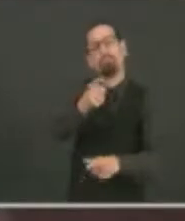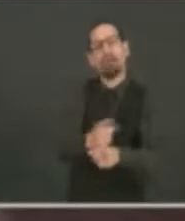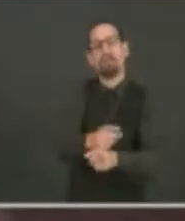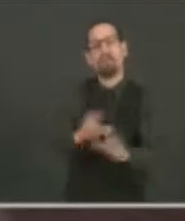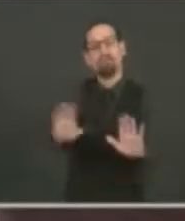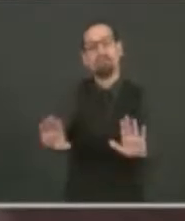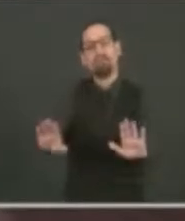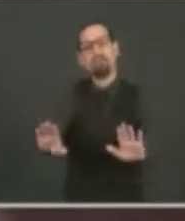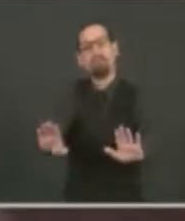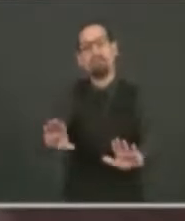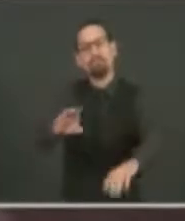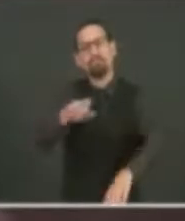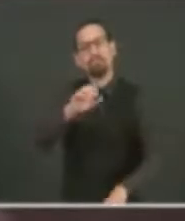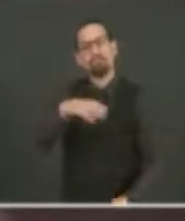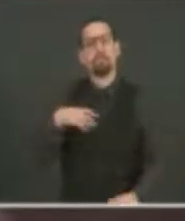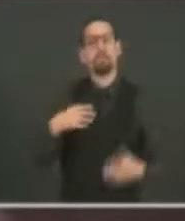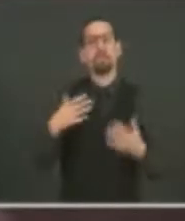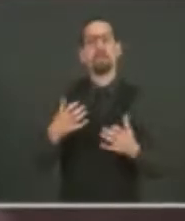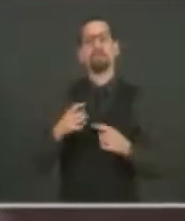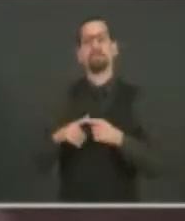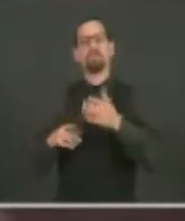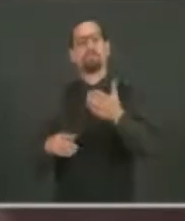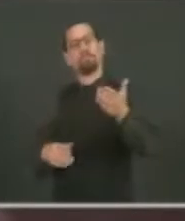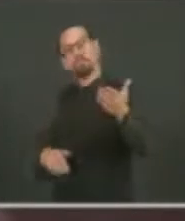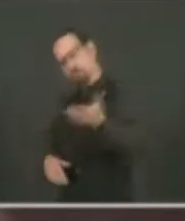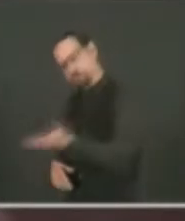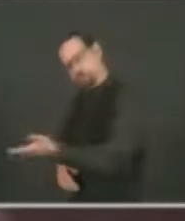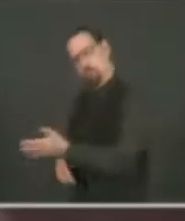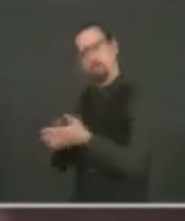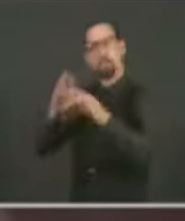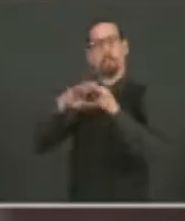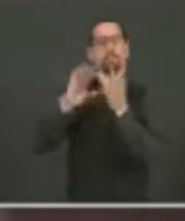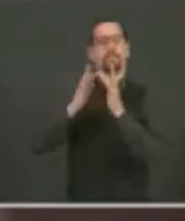go to this new website, the new tool, the